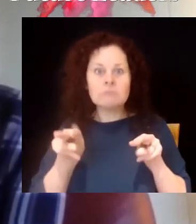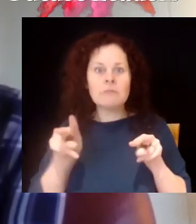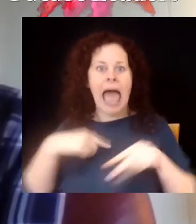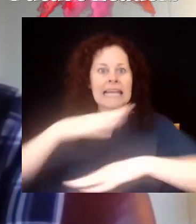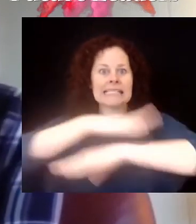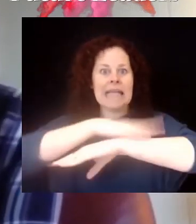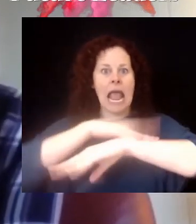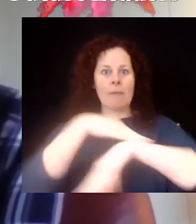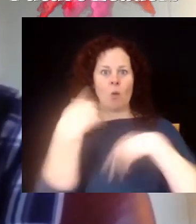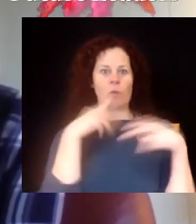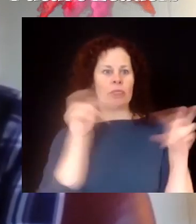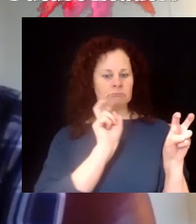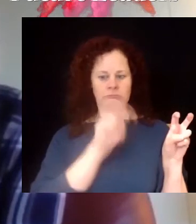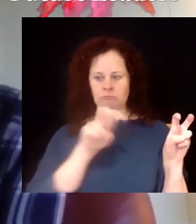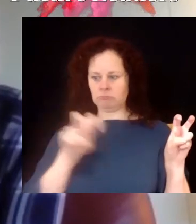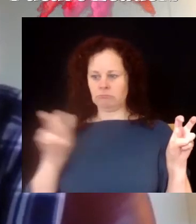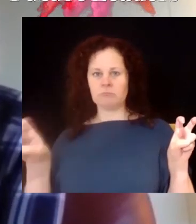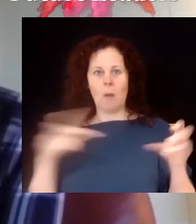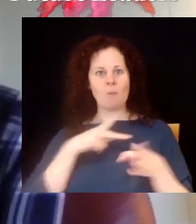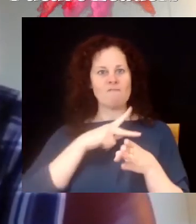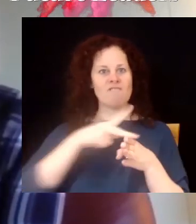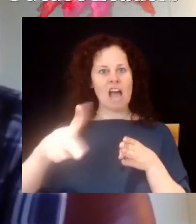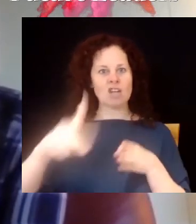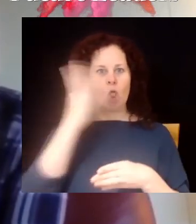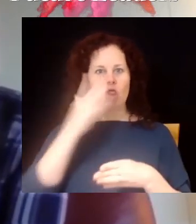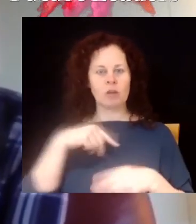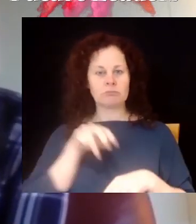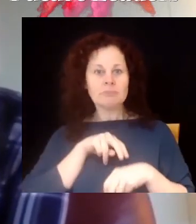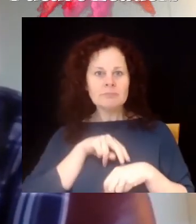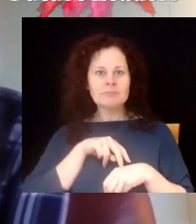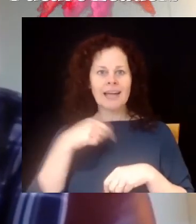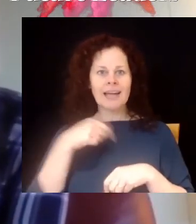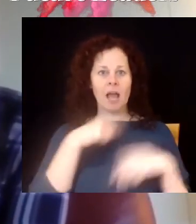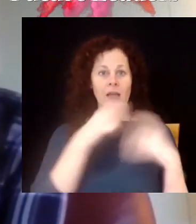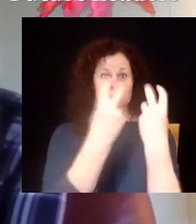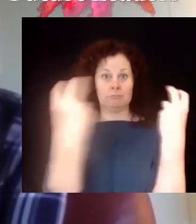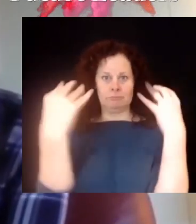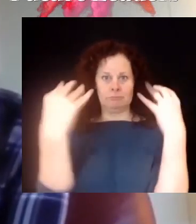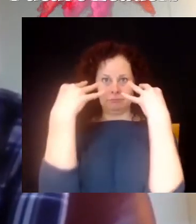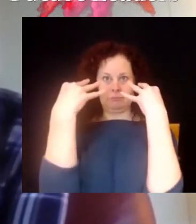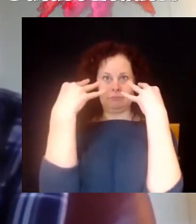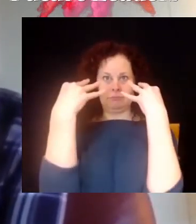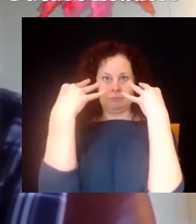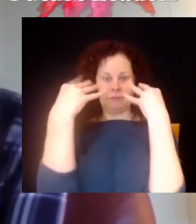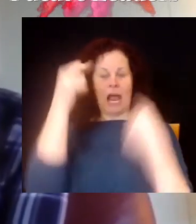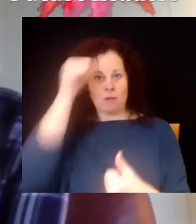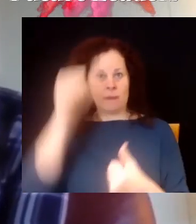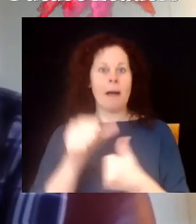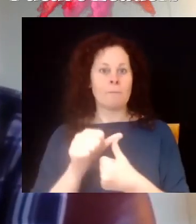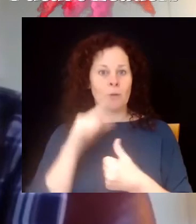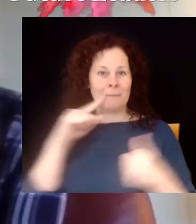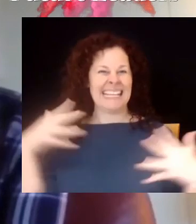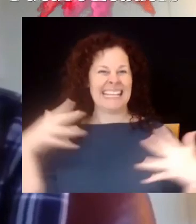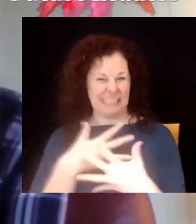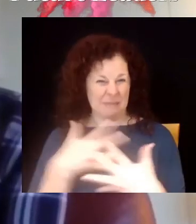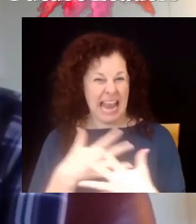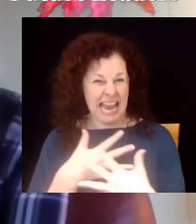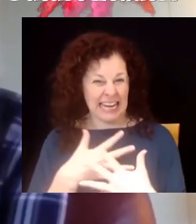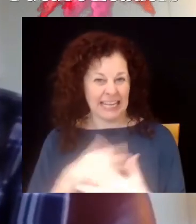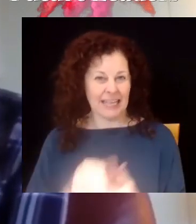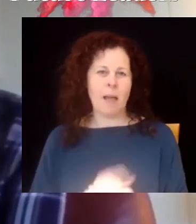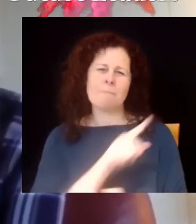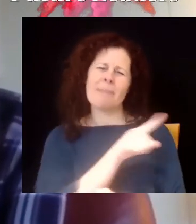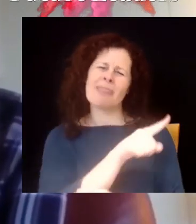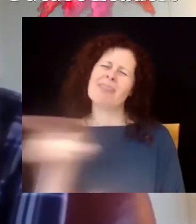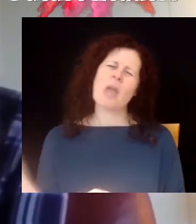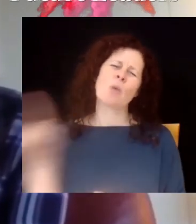in high school. I don't think I'd even gone on a job interview by then. And so I walked into this room and there was a table full of like very well put